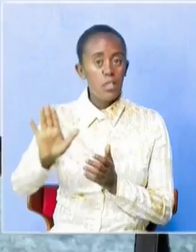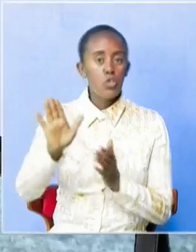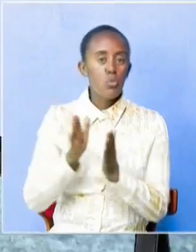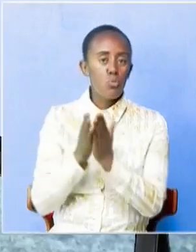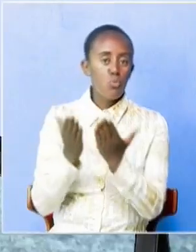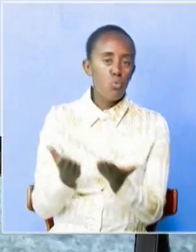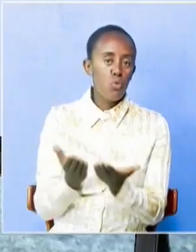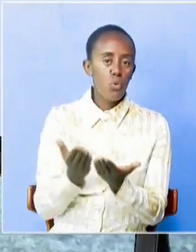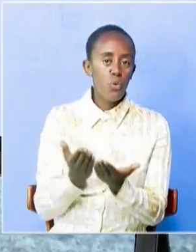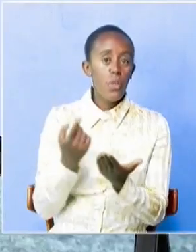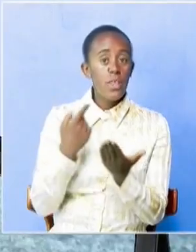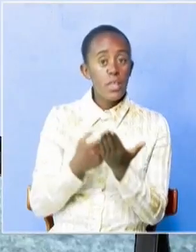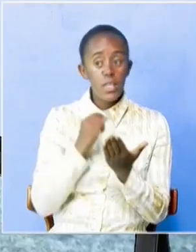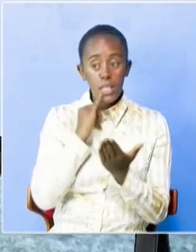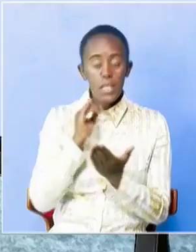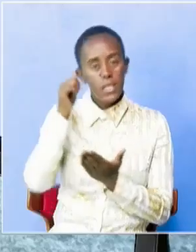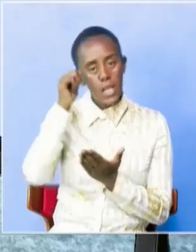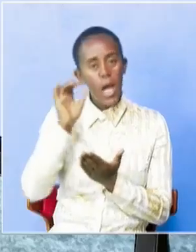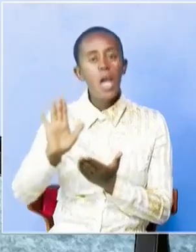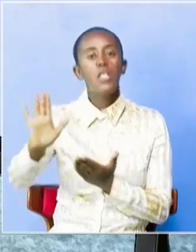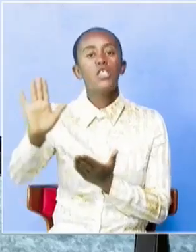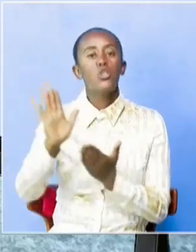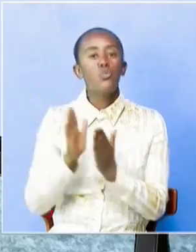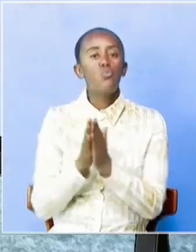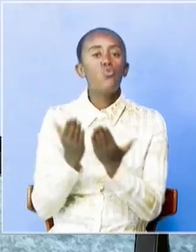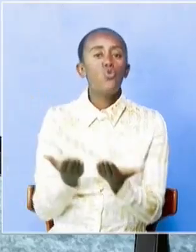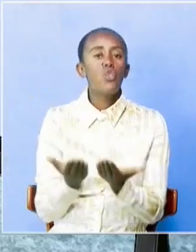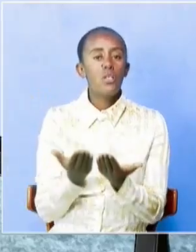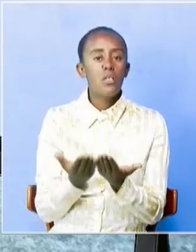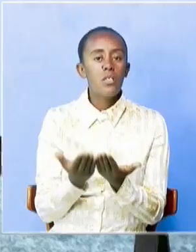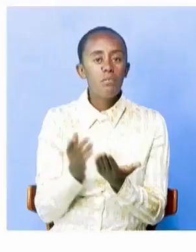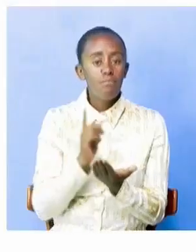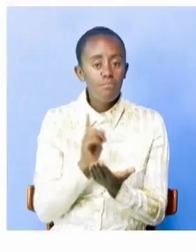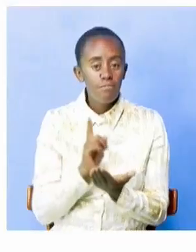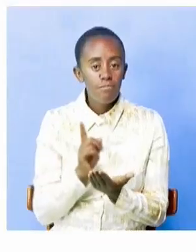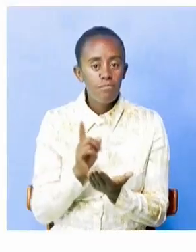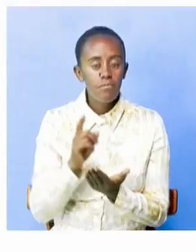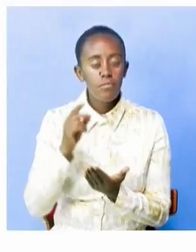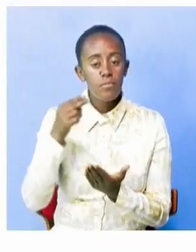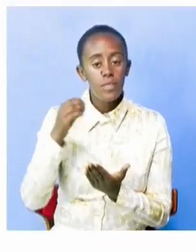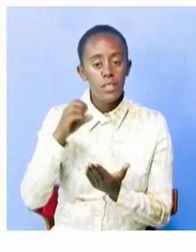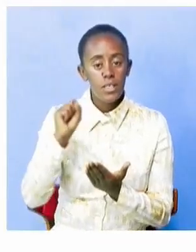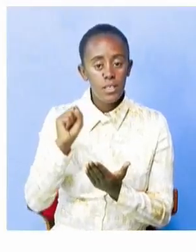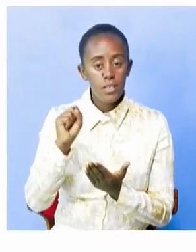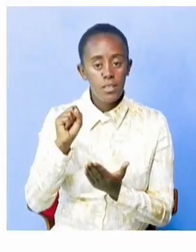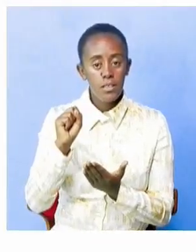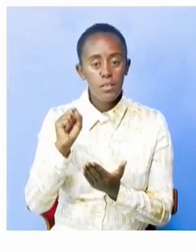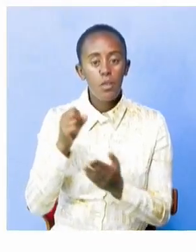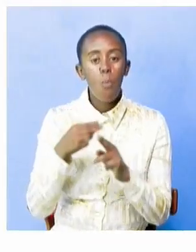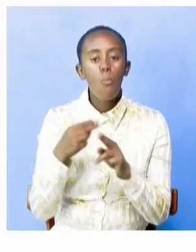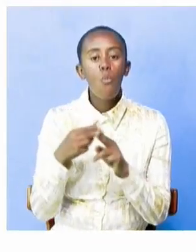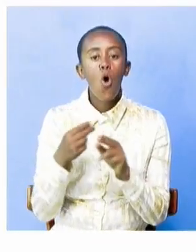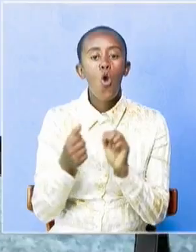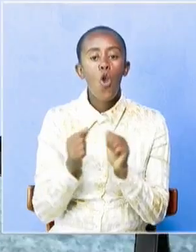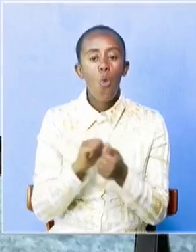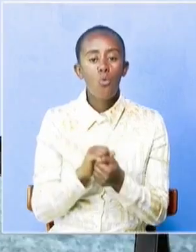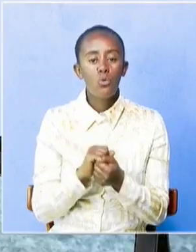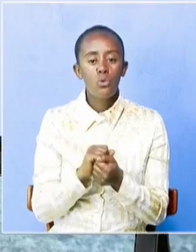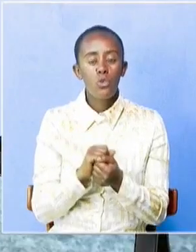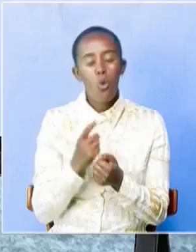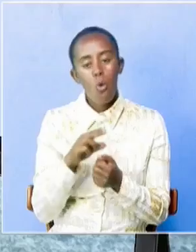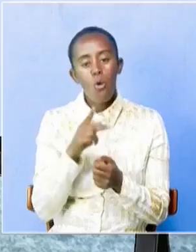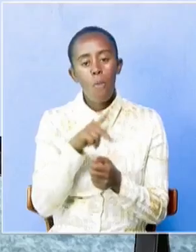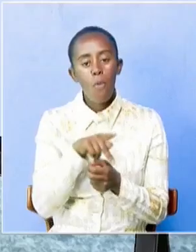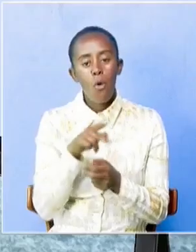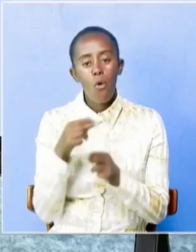This is his book. So here we have what? A pronoun. Here we have a